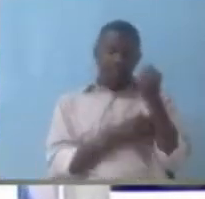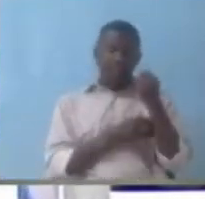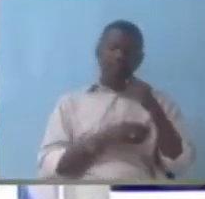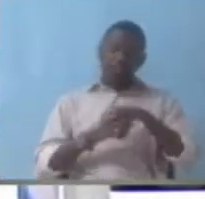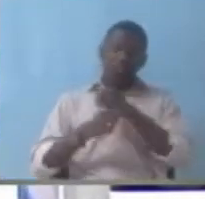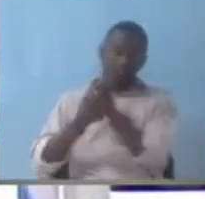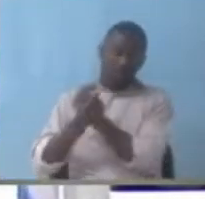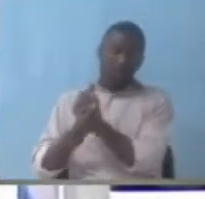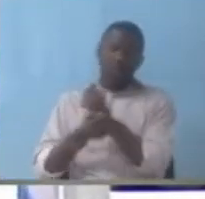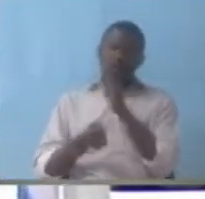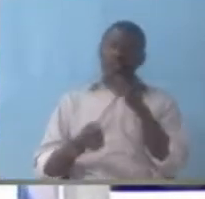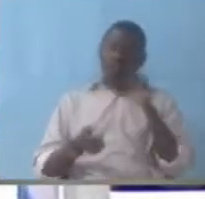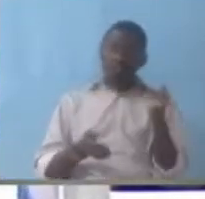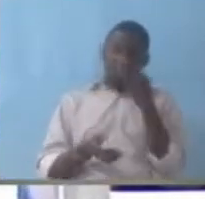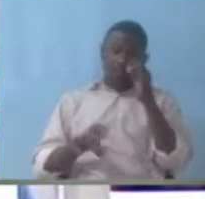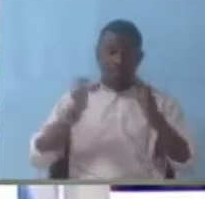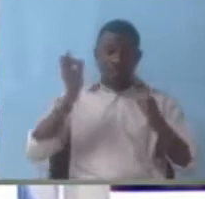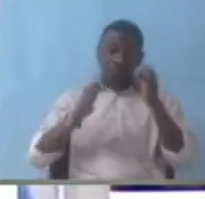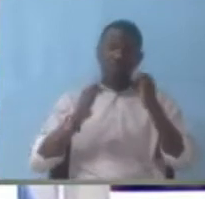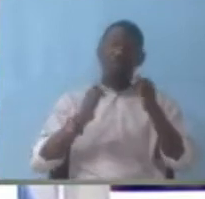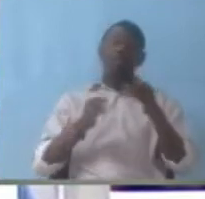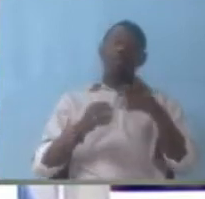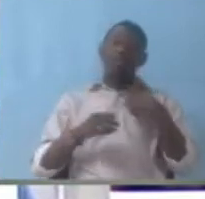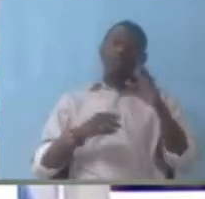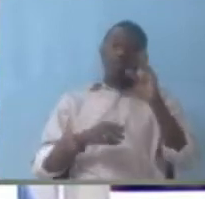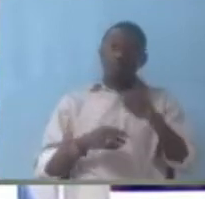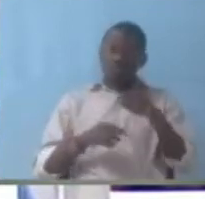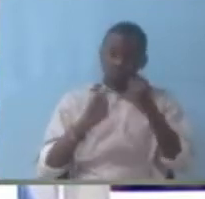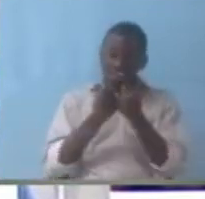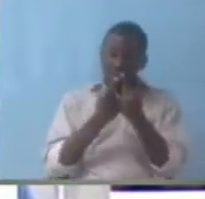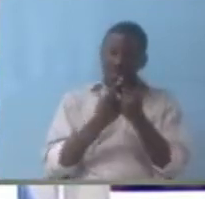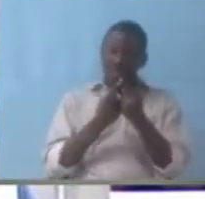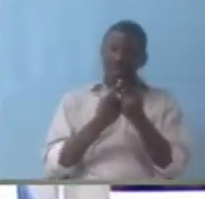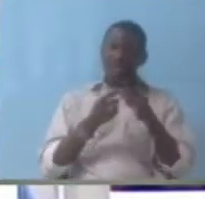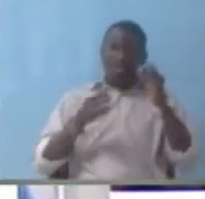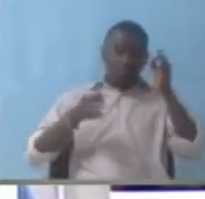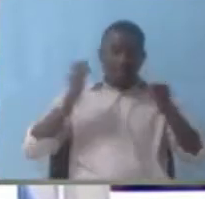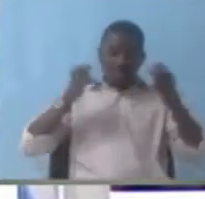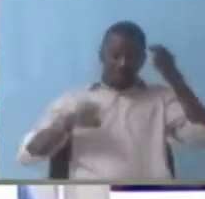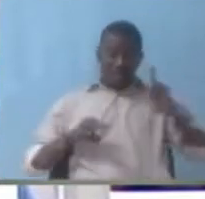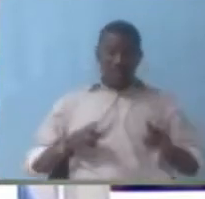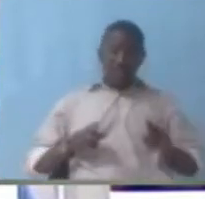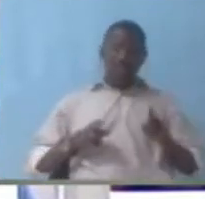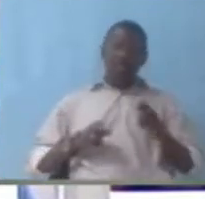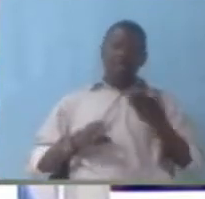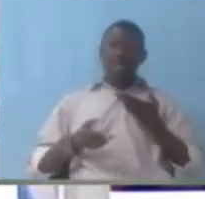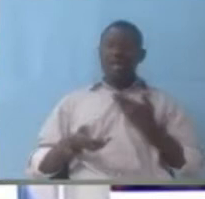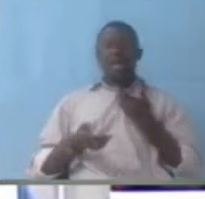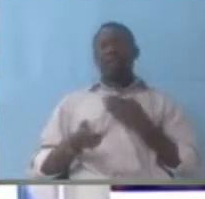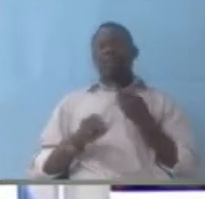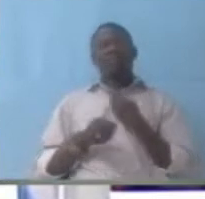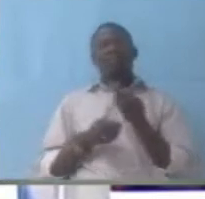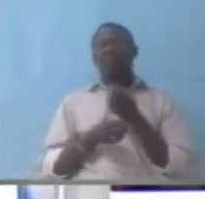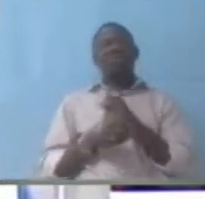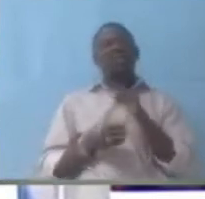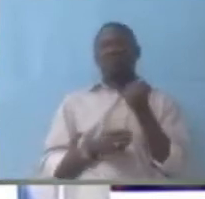when they were arraigned in court for offenses, that the magistrate's hands were tied, for example. They had no discretion to grant bail